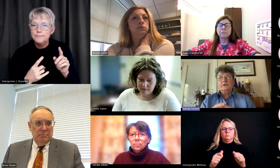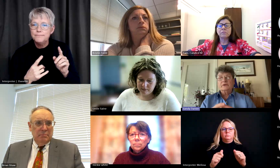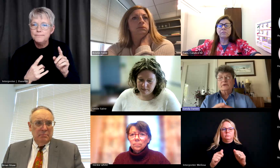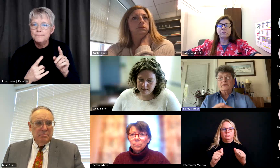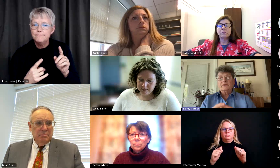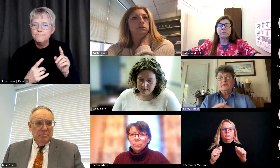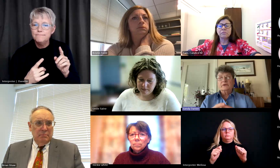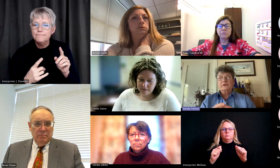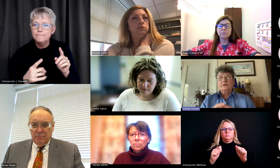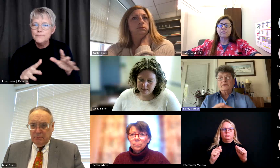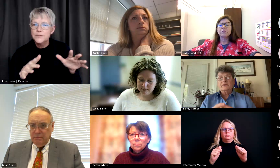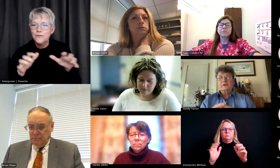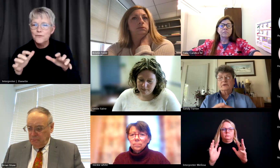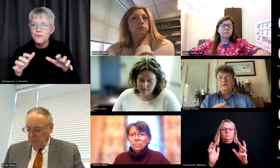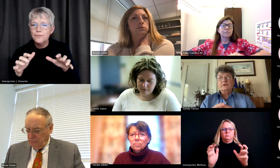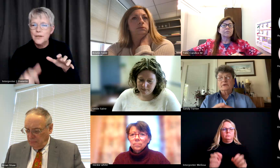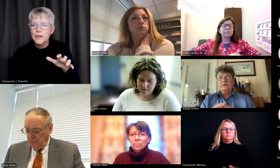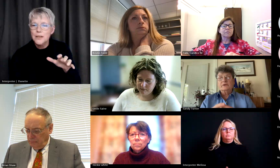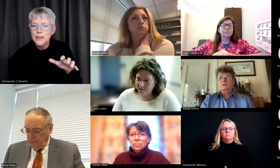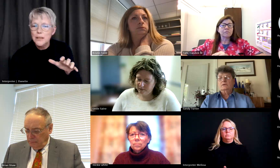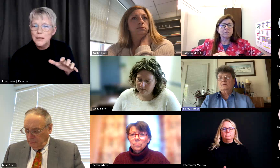And we're froze.